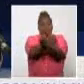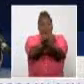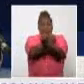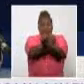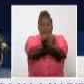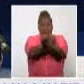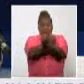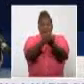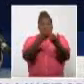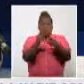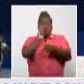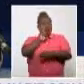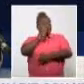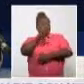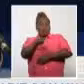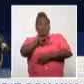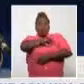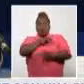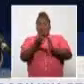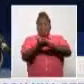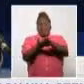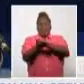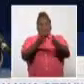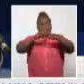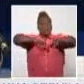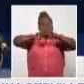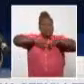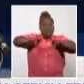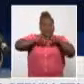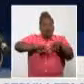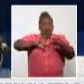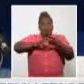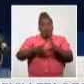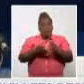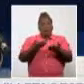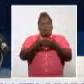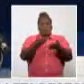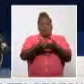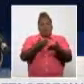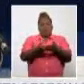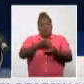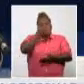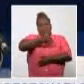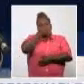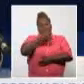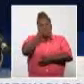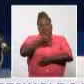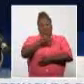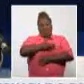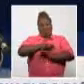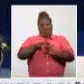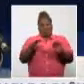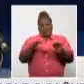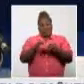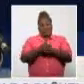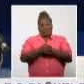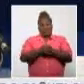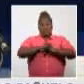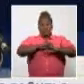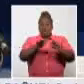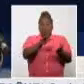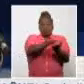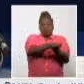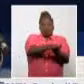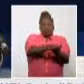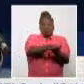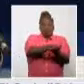moment they have tested positive, and this accounts for 48% of all confirmed cases